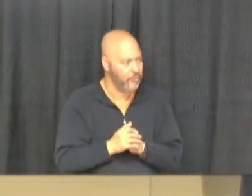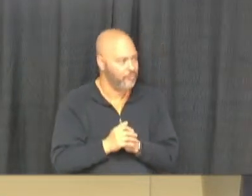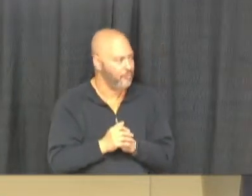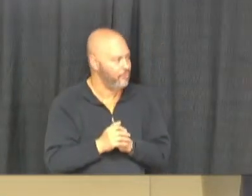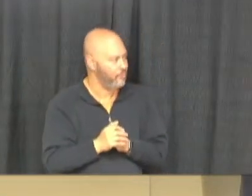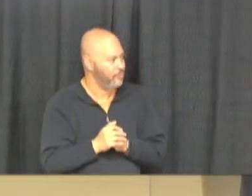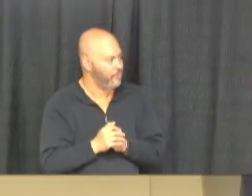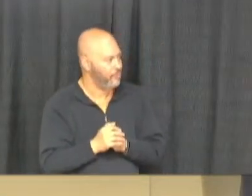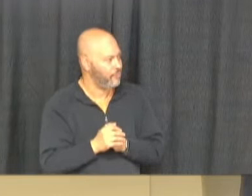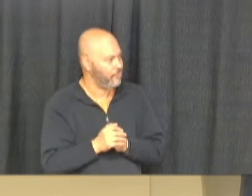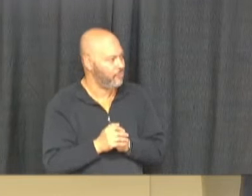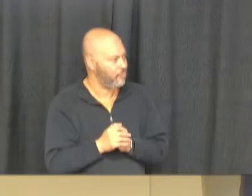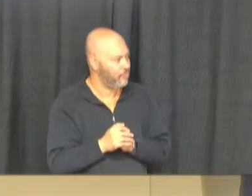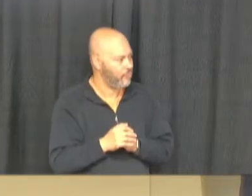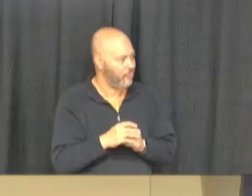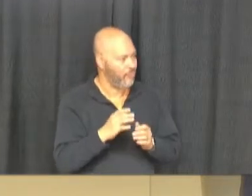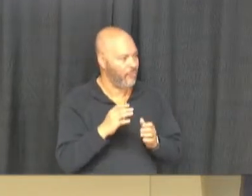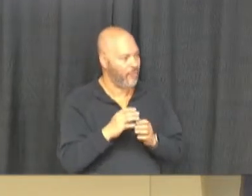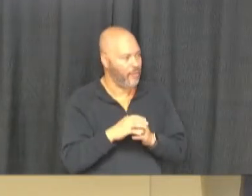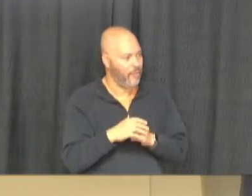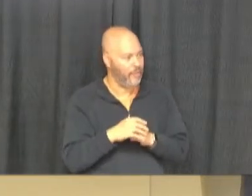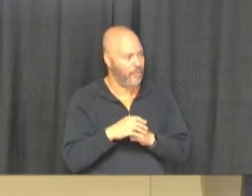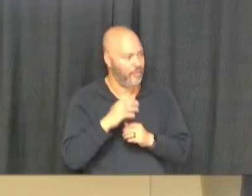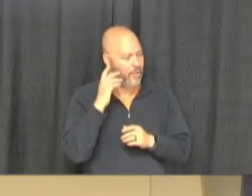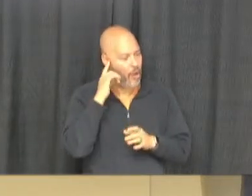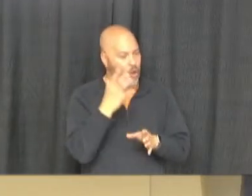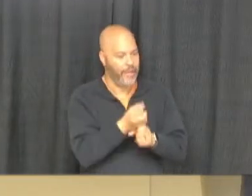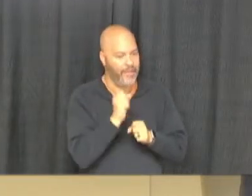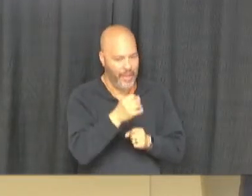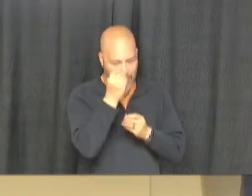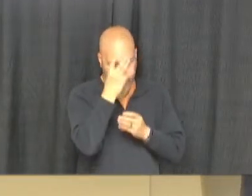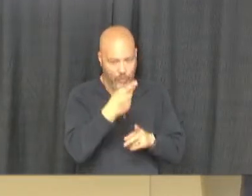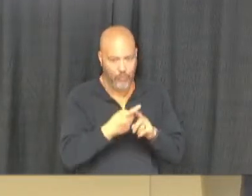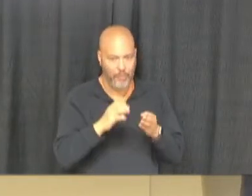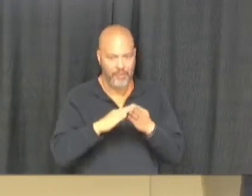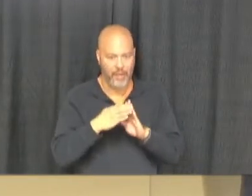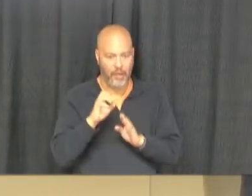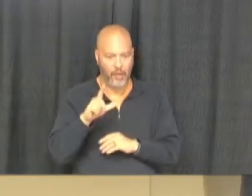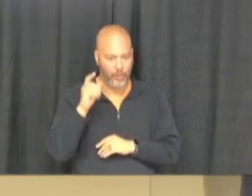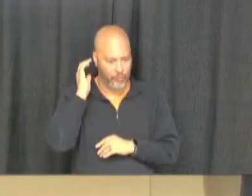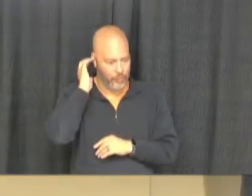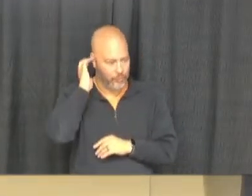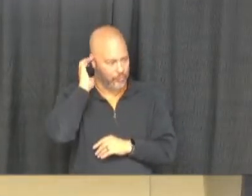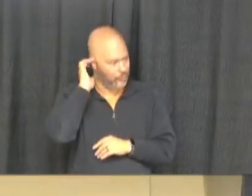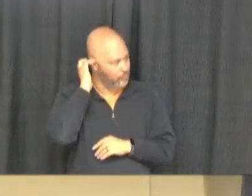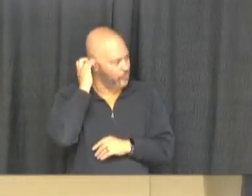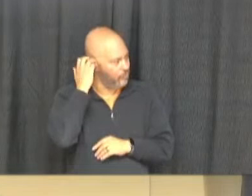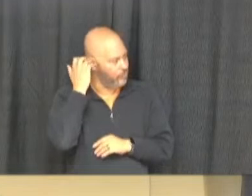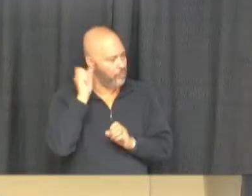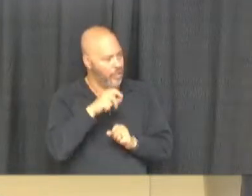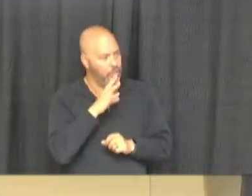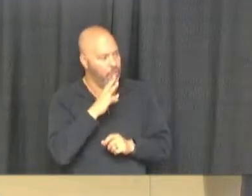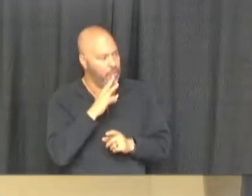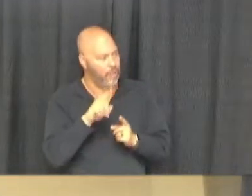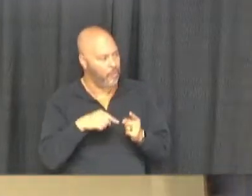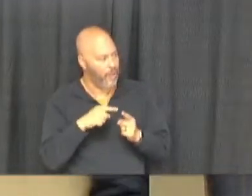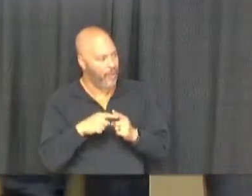motives may be able to abstract this data from the city of Clarksville. Could you speak maybe